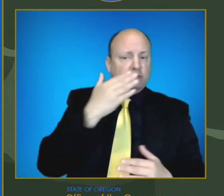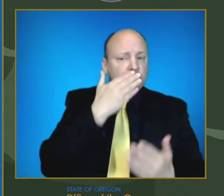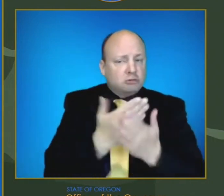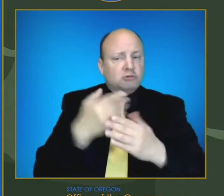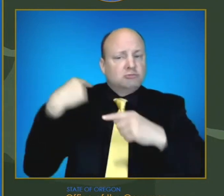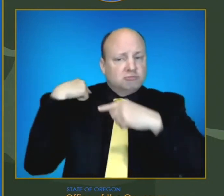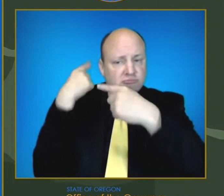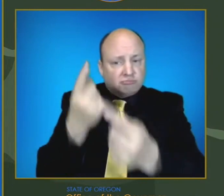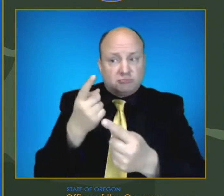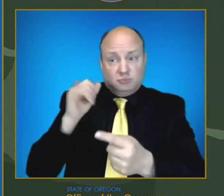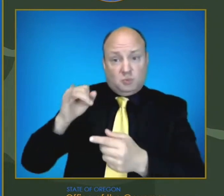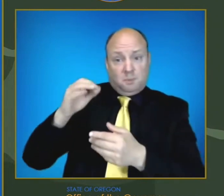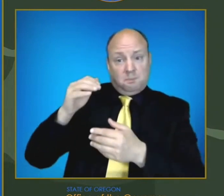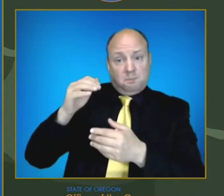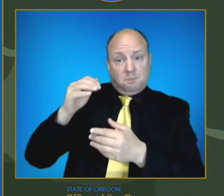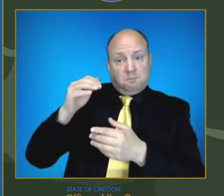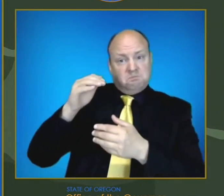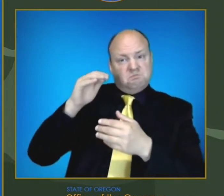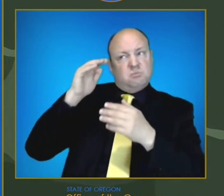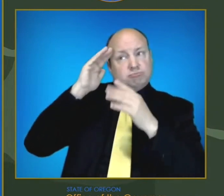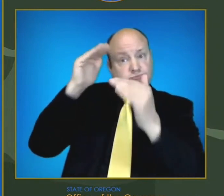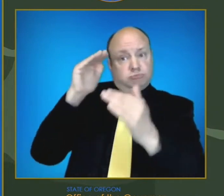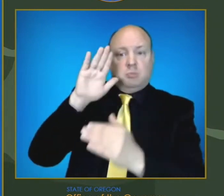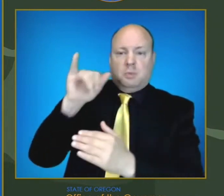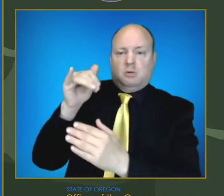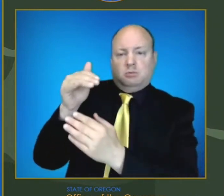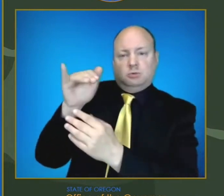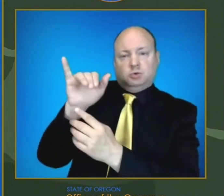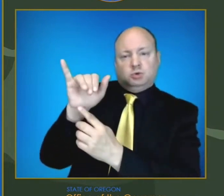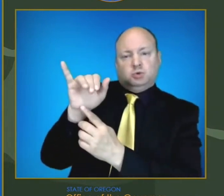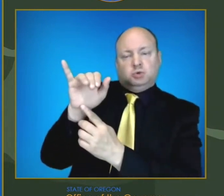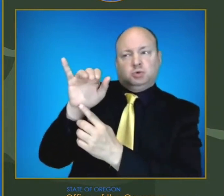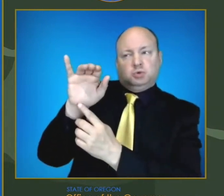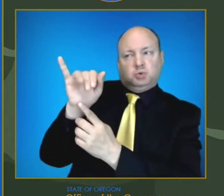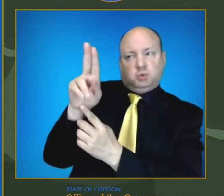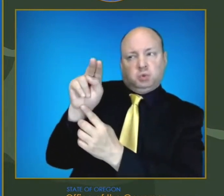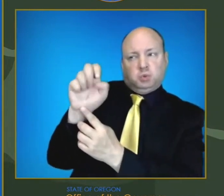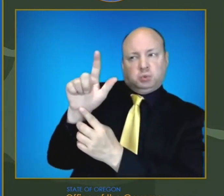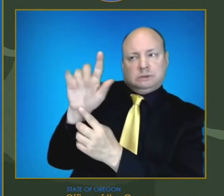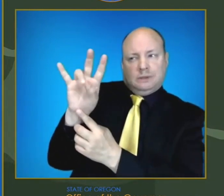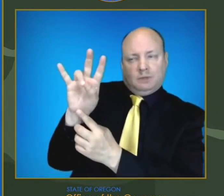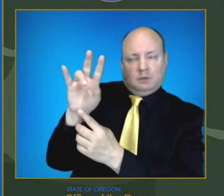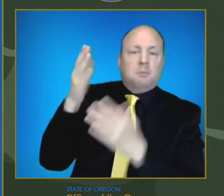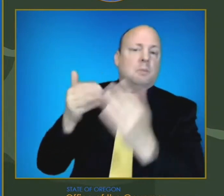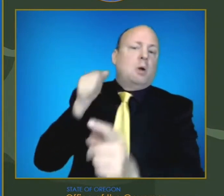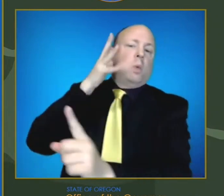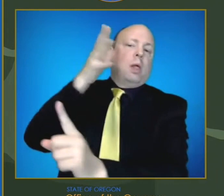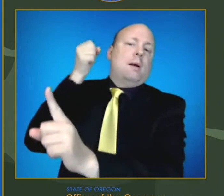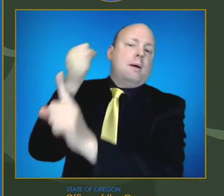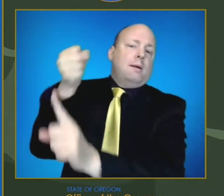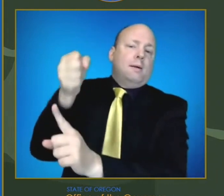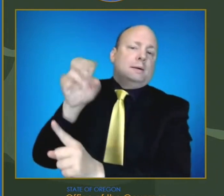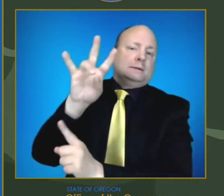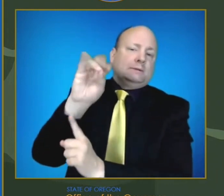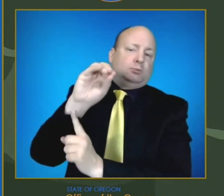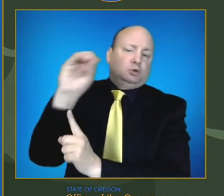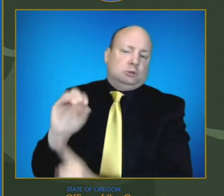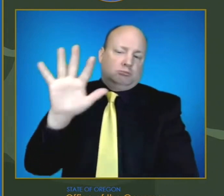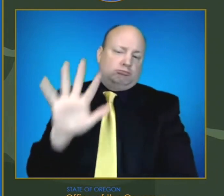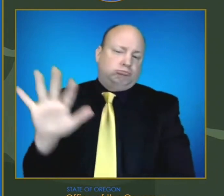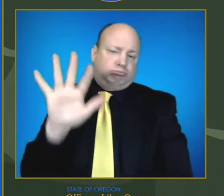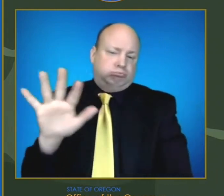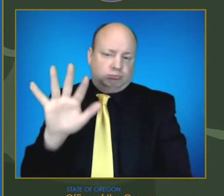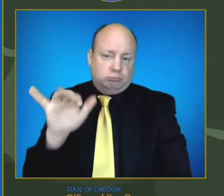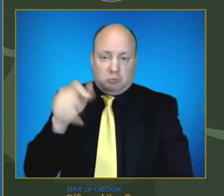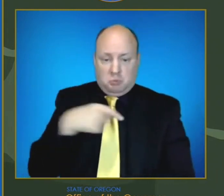latest according to those scenarios. As we track Oregon's vaccination targets, let me clear up some confusion about the